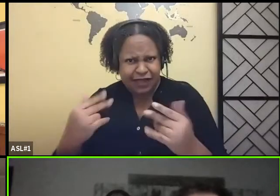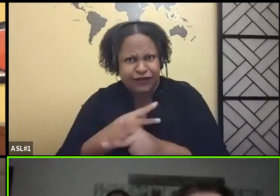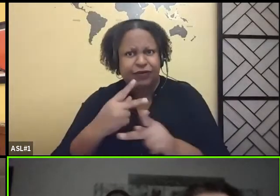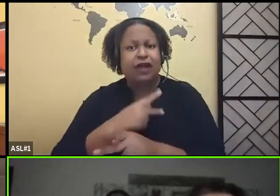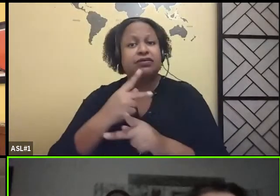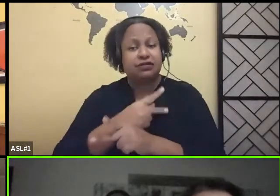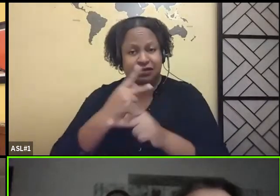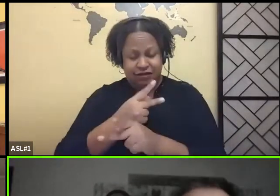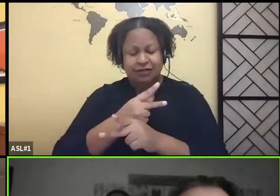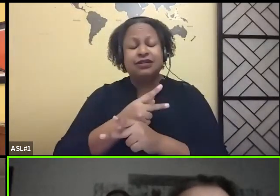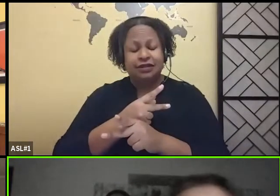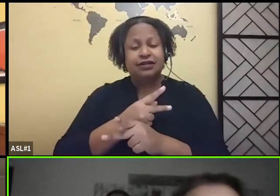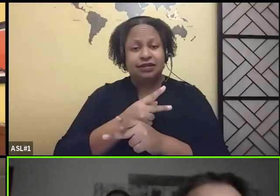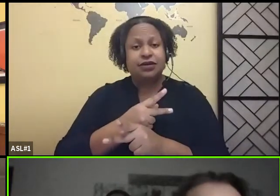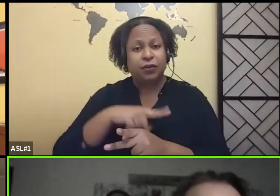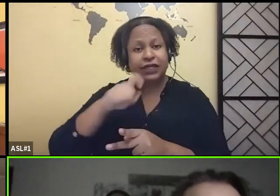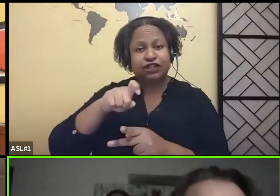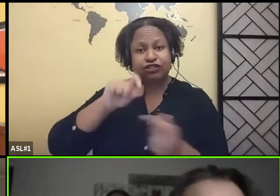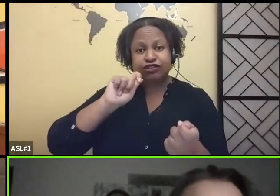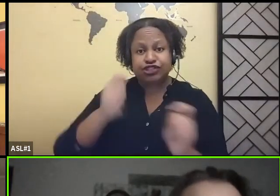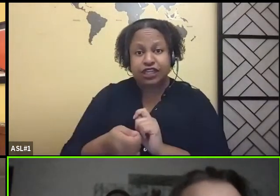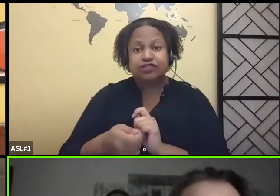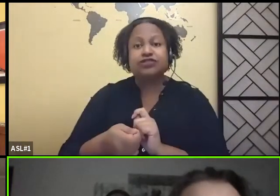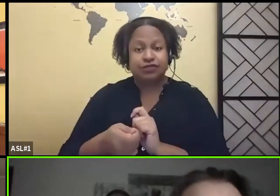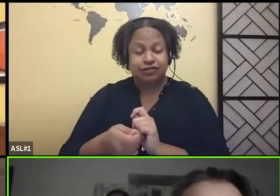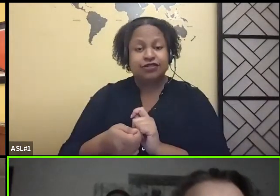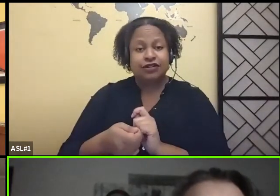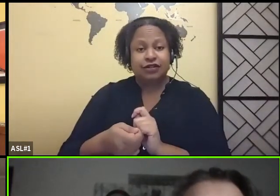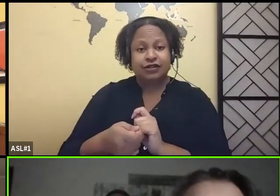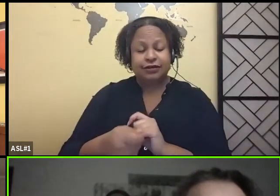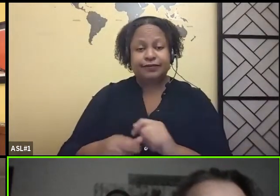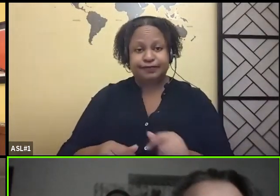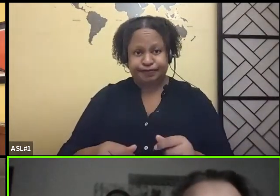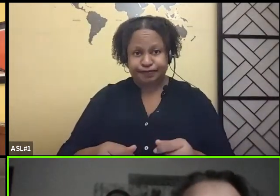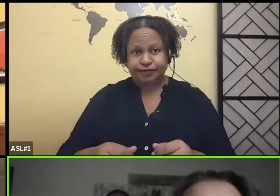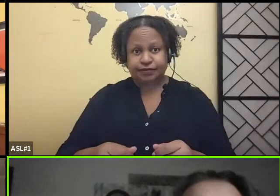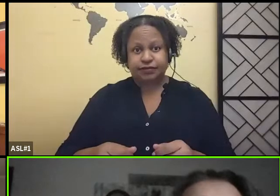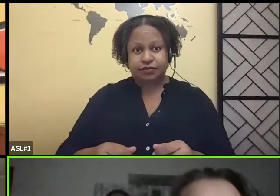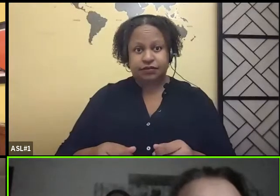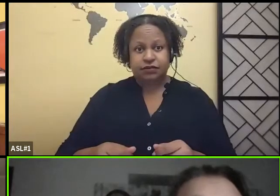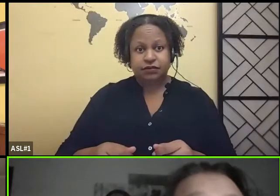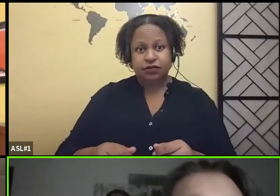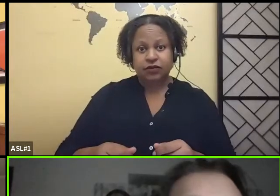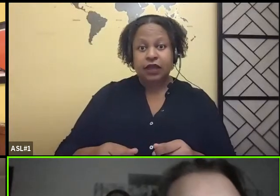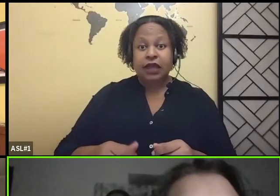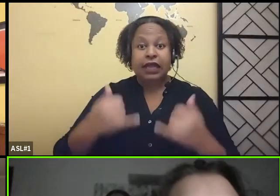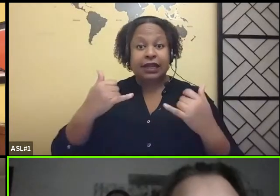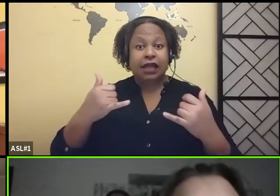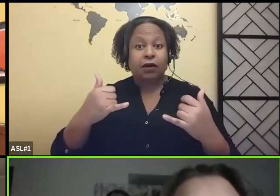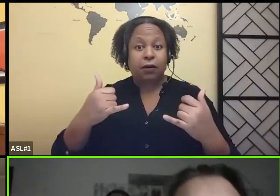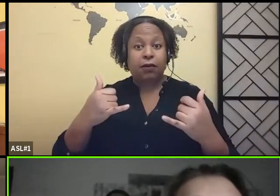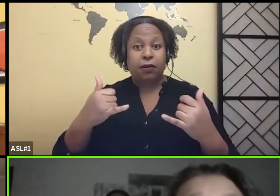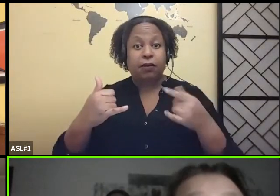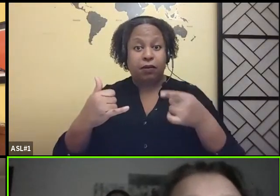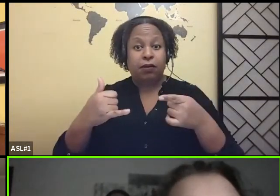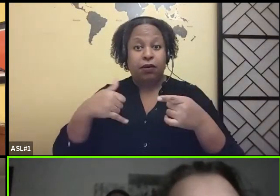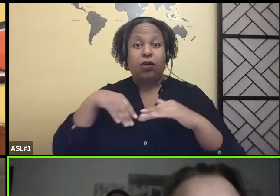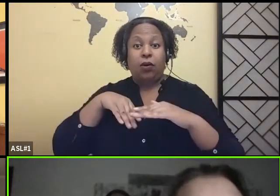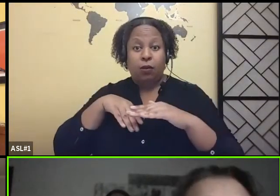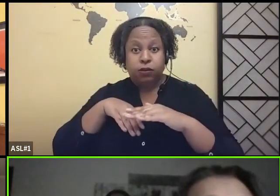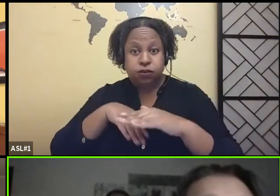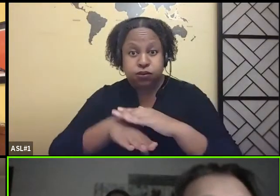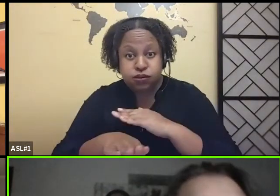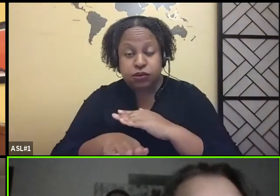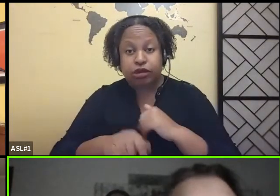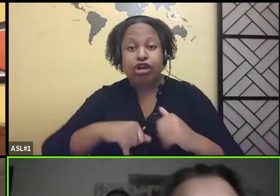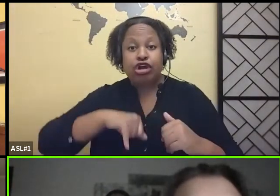is that sometimes we need to transform things. And so she says, you know, when you want to walk through that portal, you want to bring your dirty skies, you want to bring your